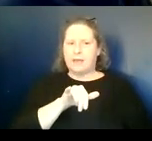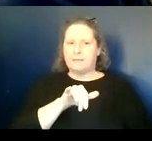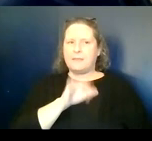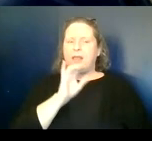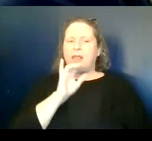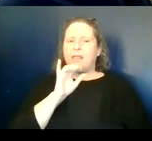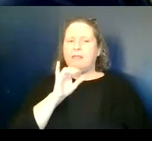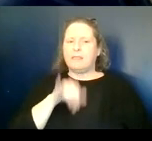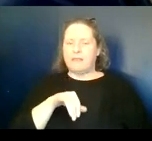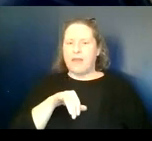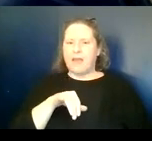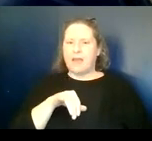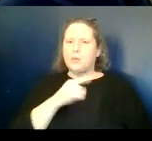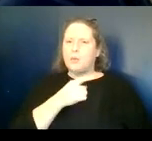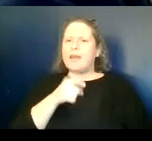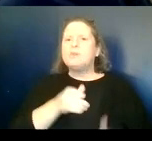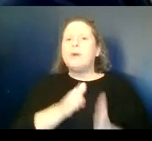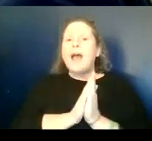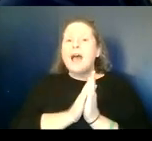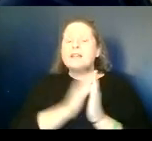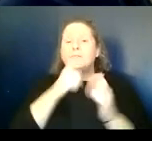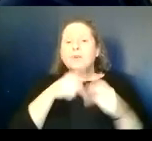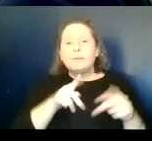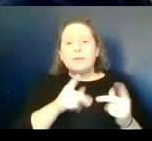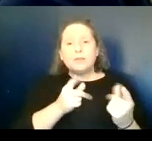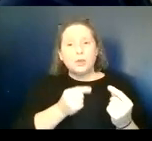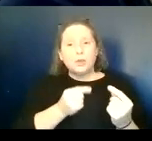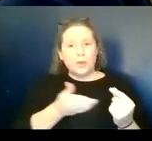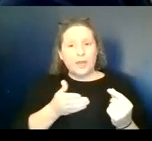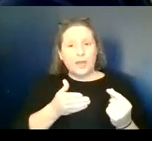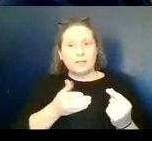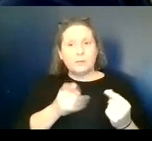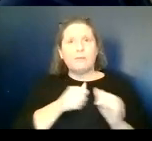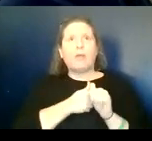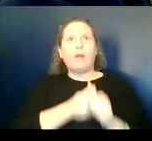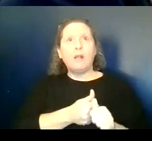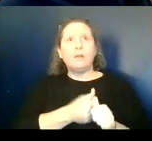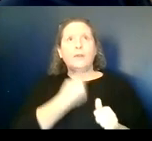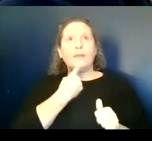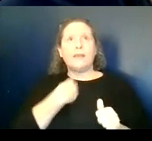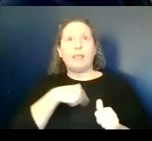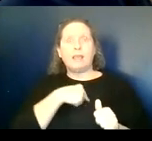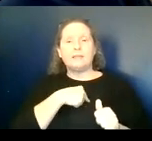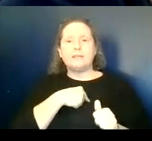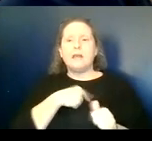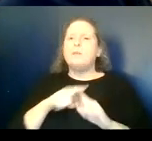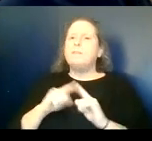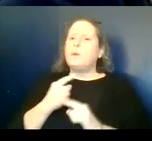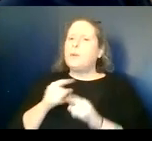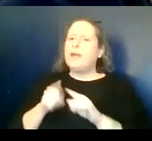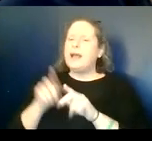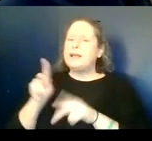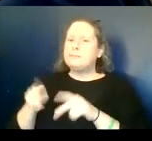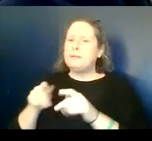explaining that we had to ask permission to do certain things, but we, as people with disabilities, we